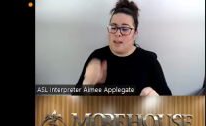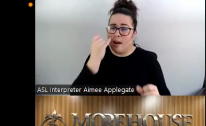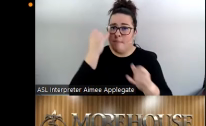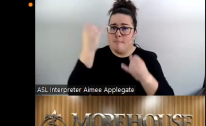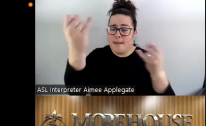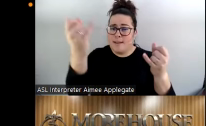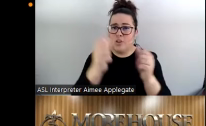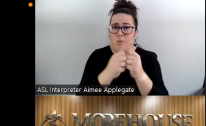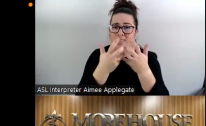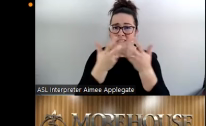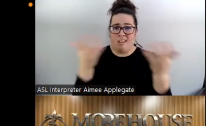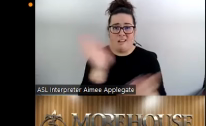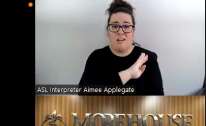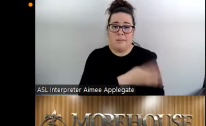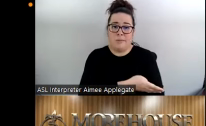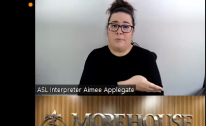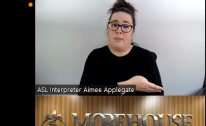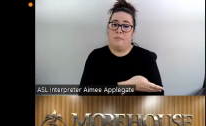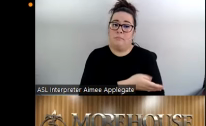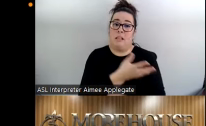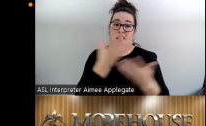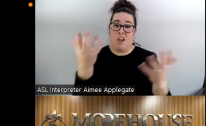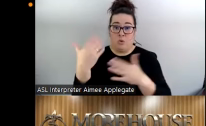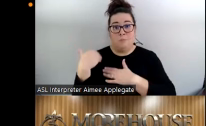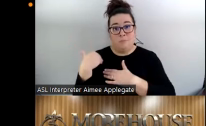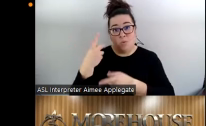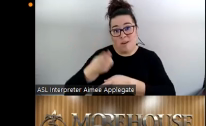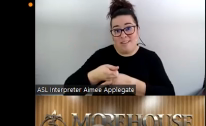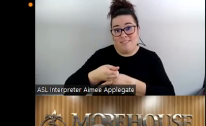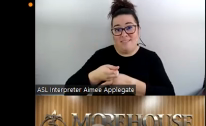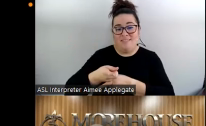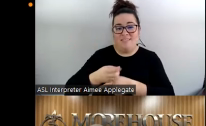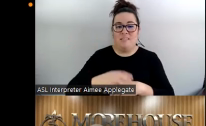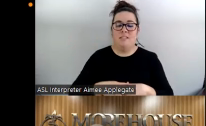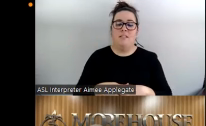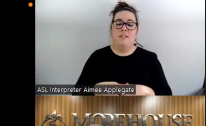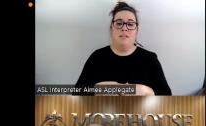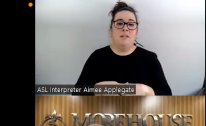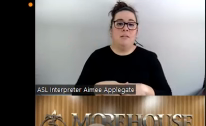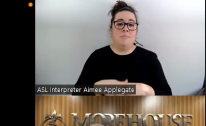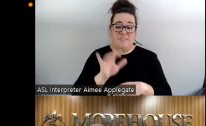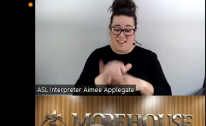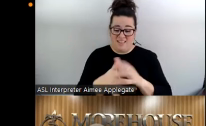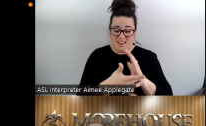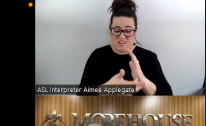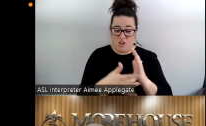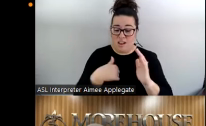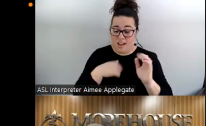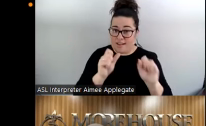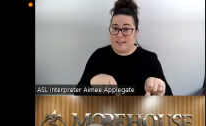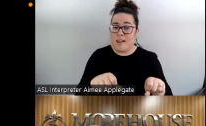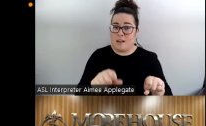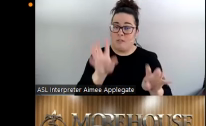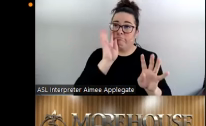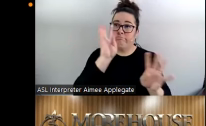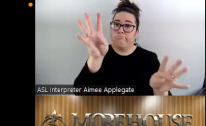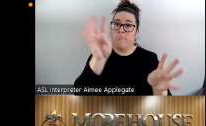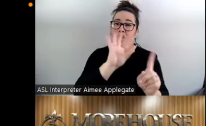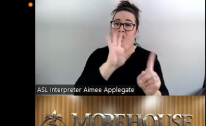talk about, comes also a lot of responsibility, right? Because I could easily use these technologies to come up with culturally tailored health communications, but you could